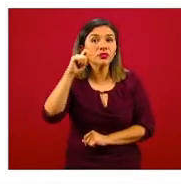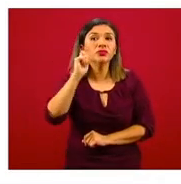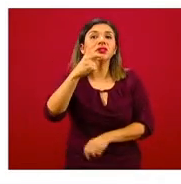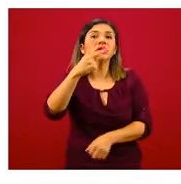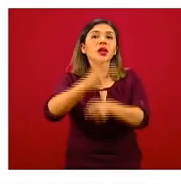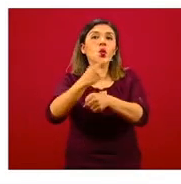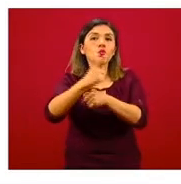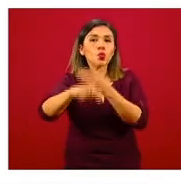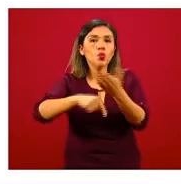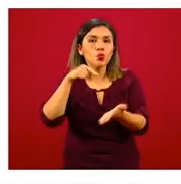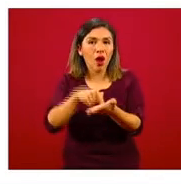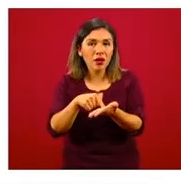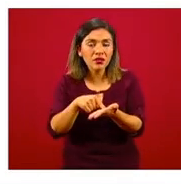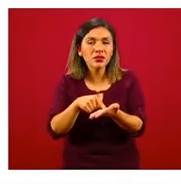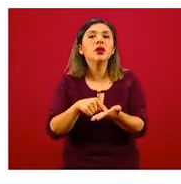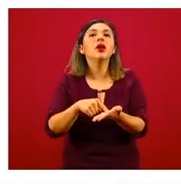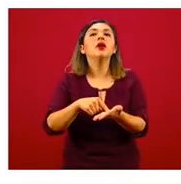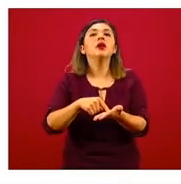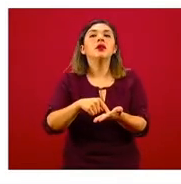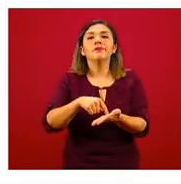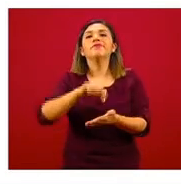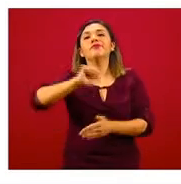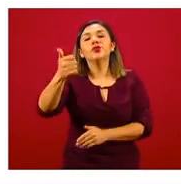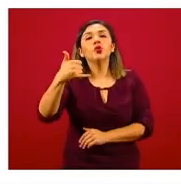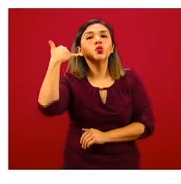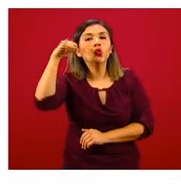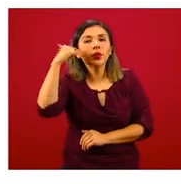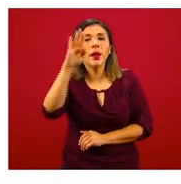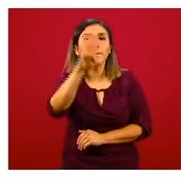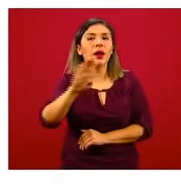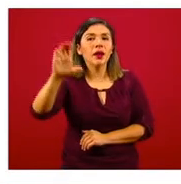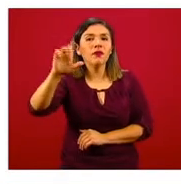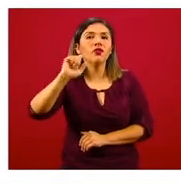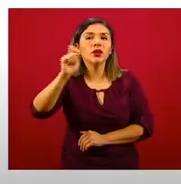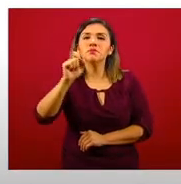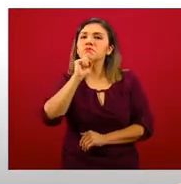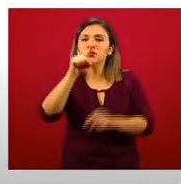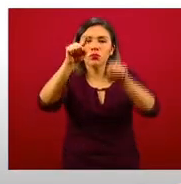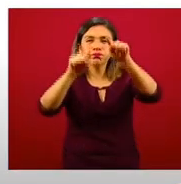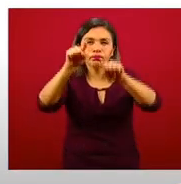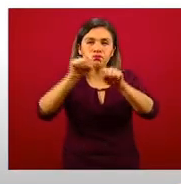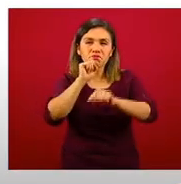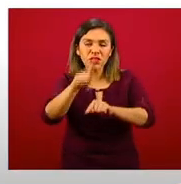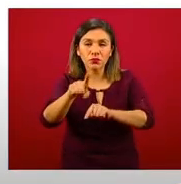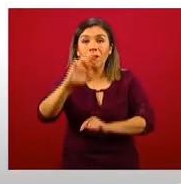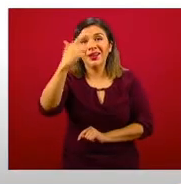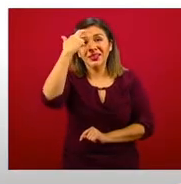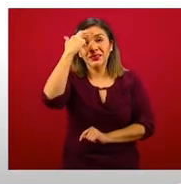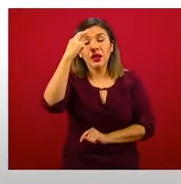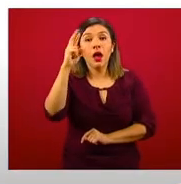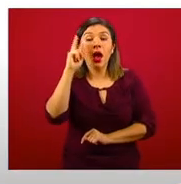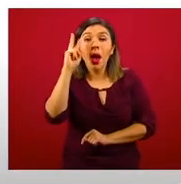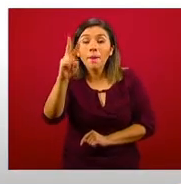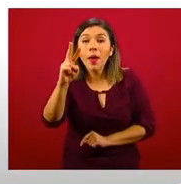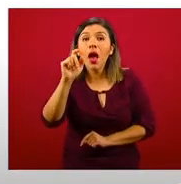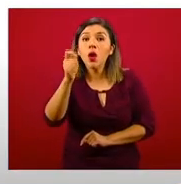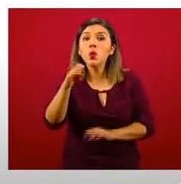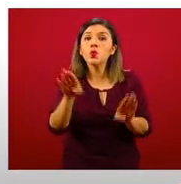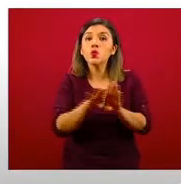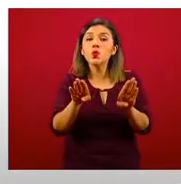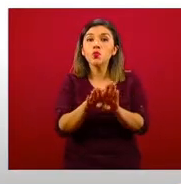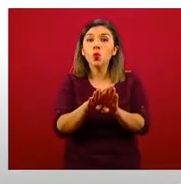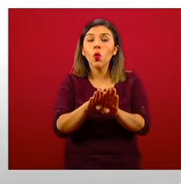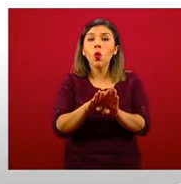City. Tabasco is ranking second. Yucatan and Baja California have